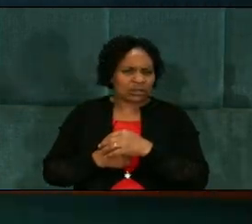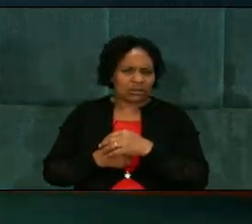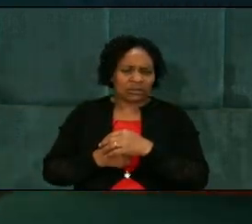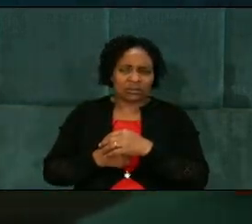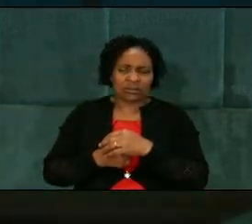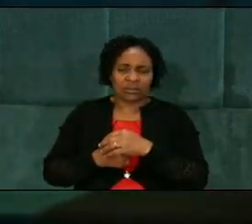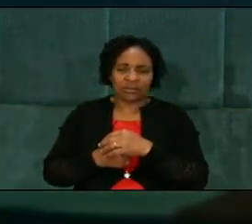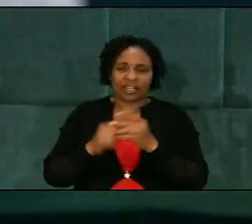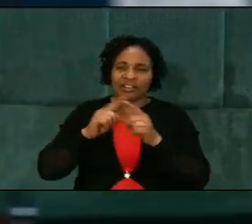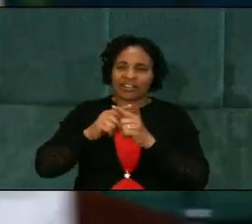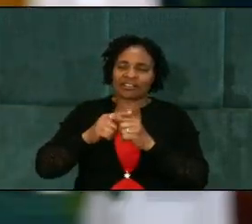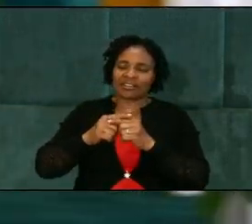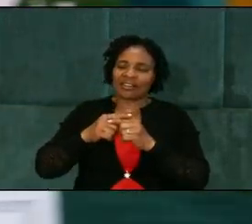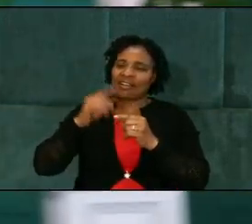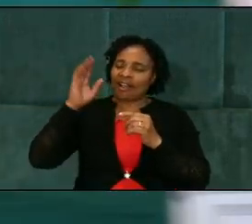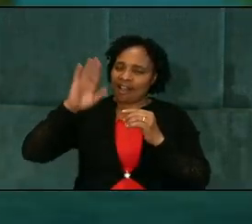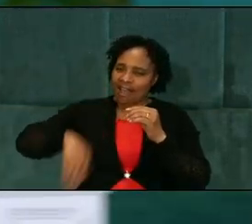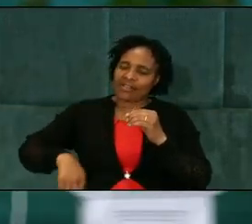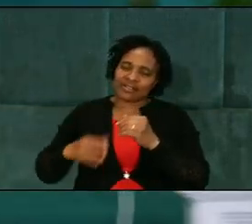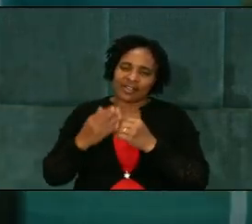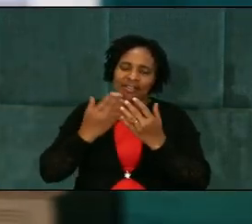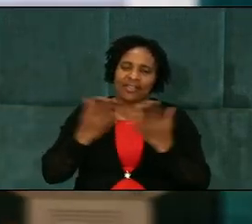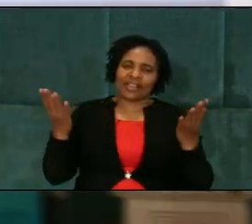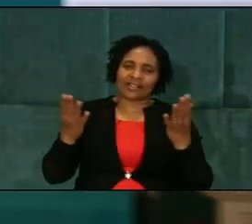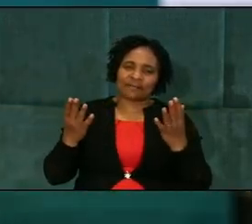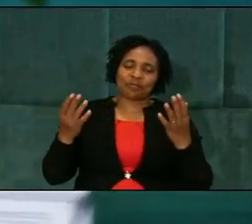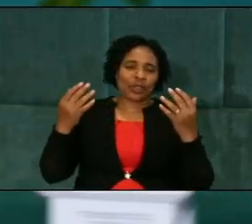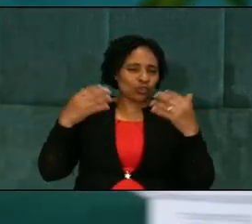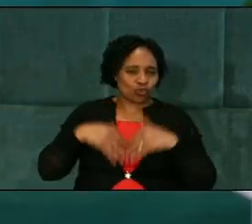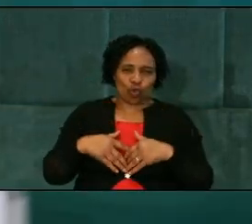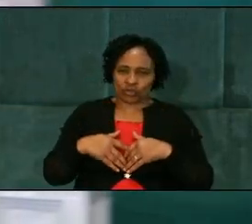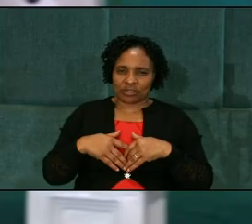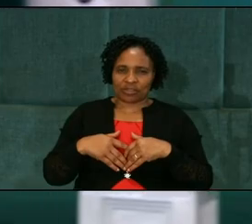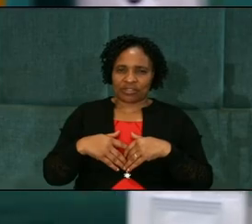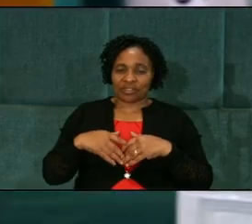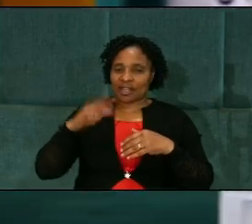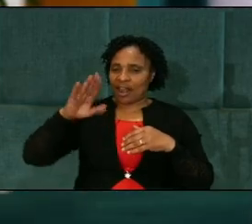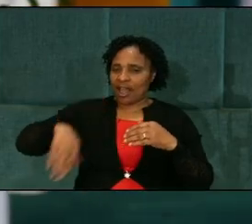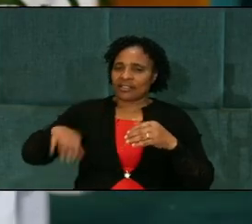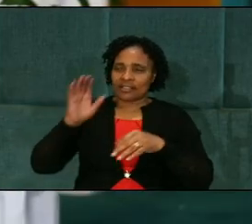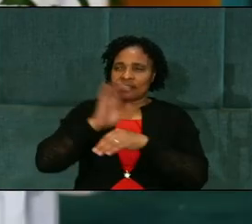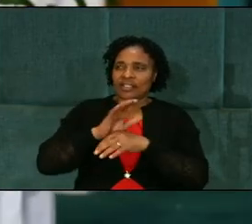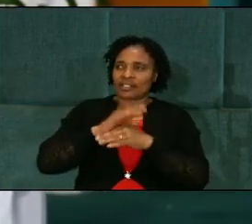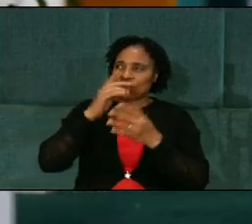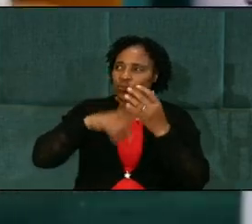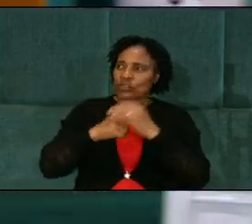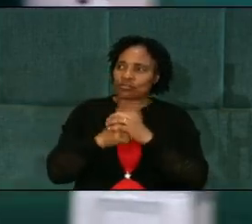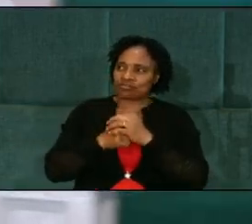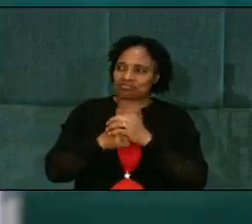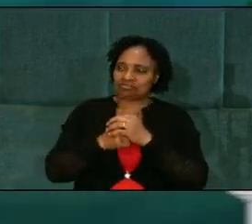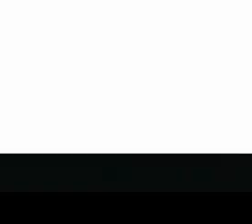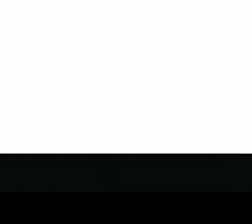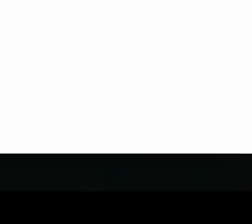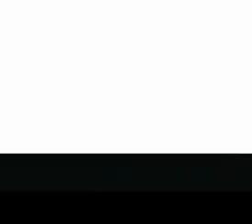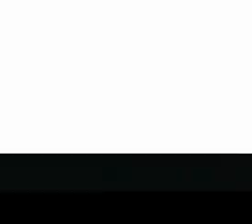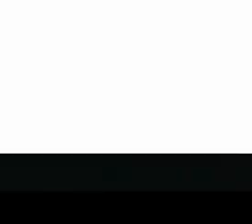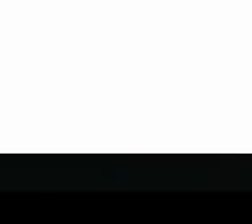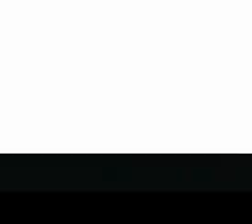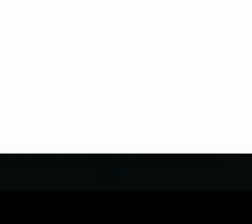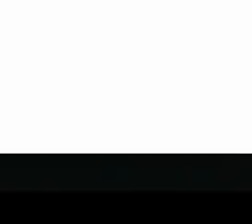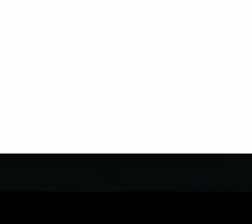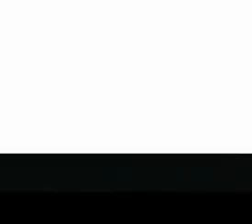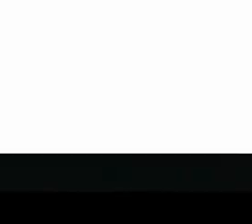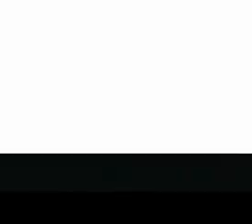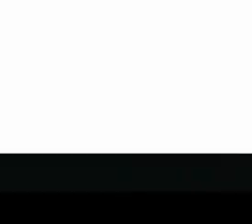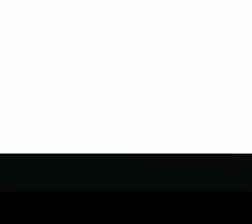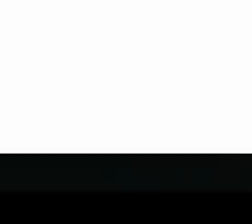And then the last thing that was short in the last day church is this one. Eye salve. What's the eye